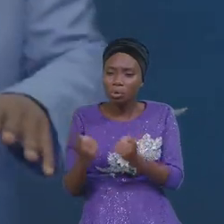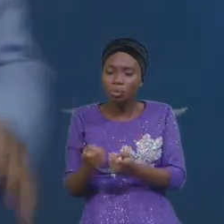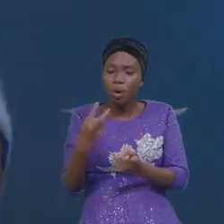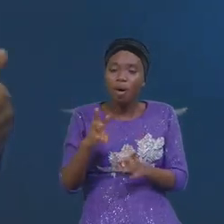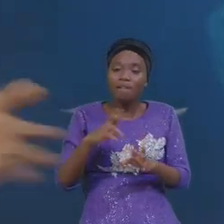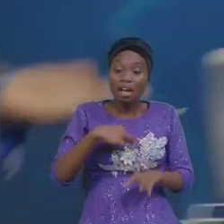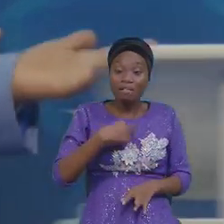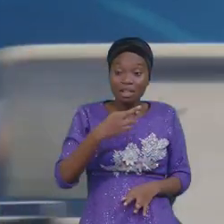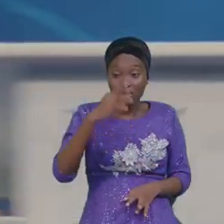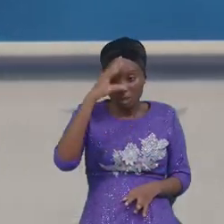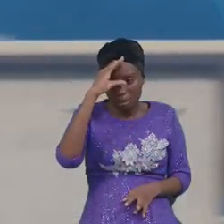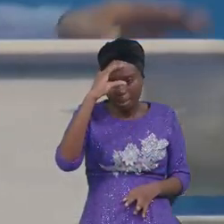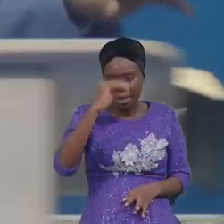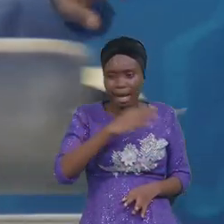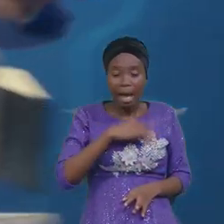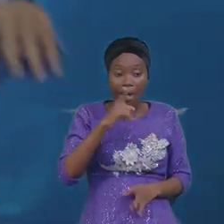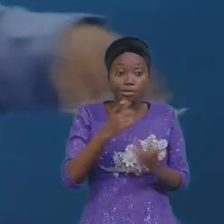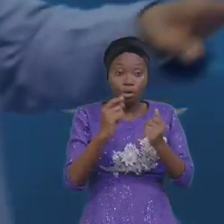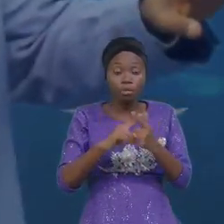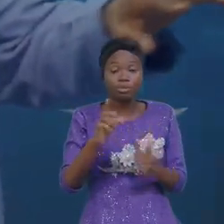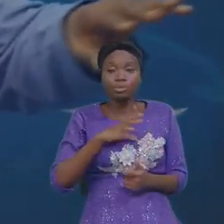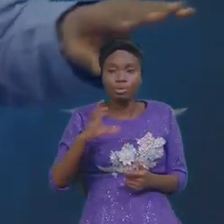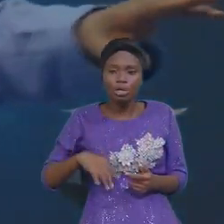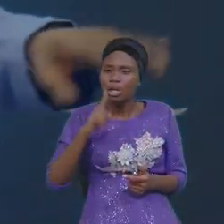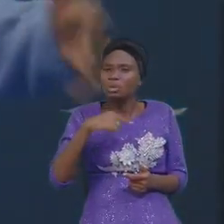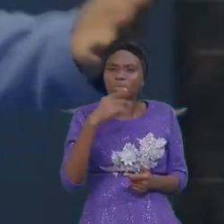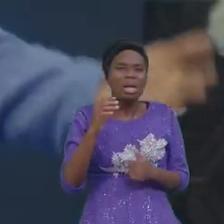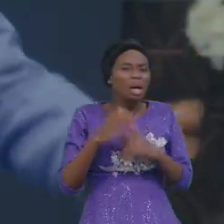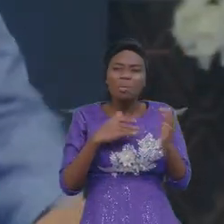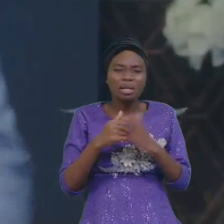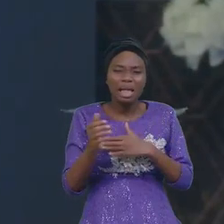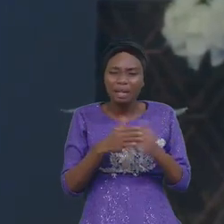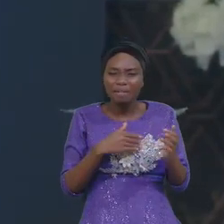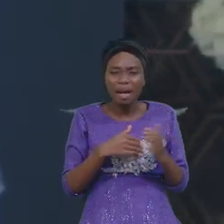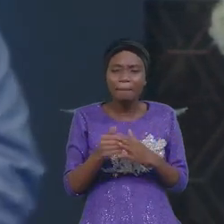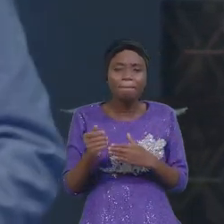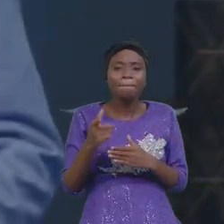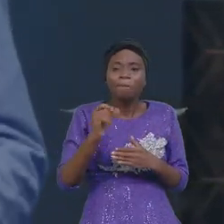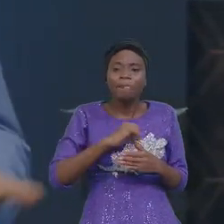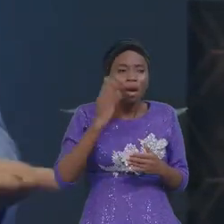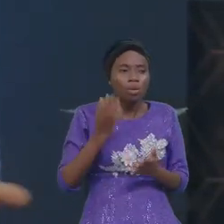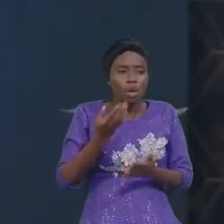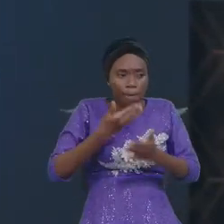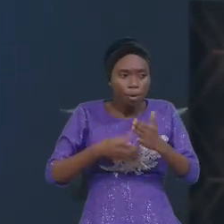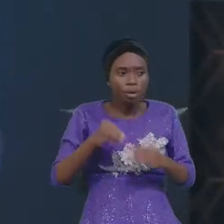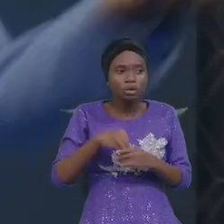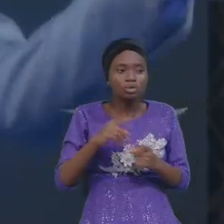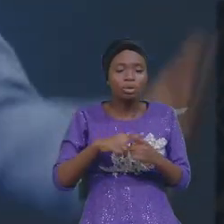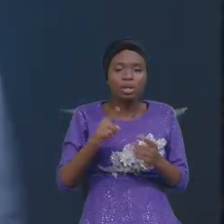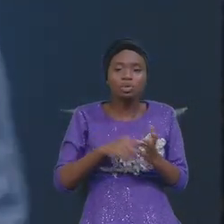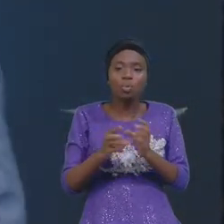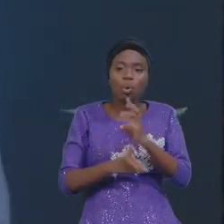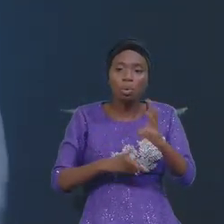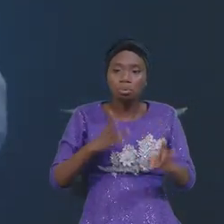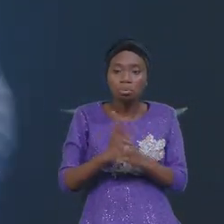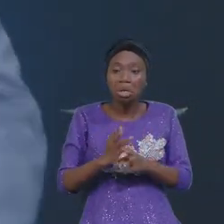men, and you come to Christ to say, whatever they do, I was born into this world all alone. I didn't